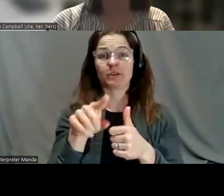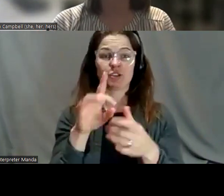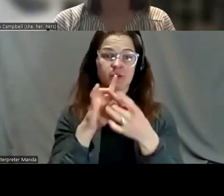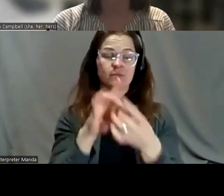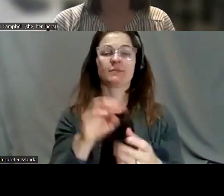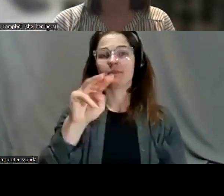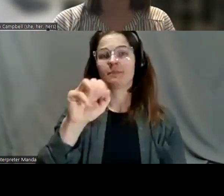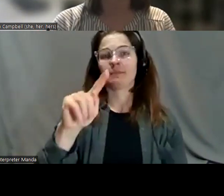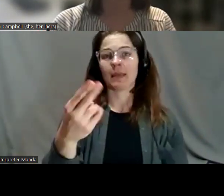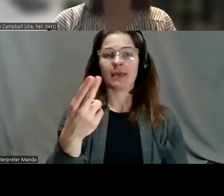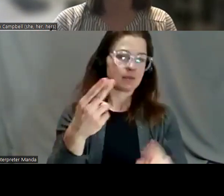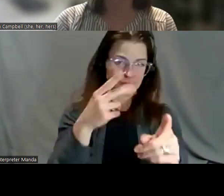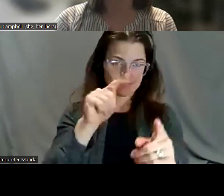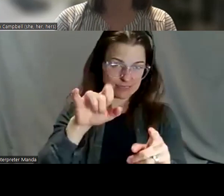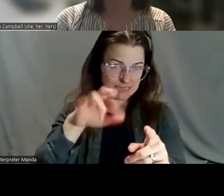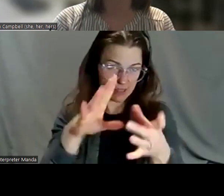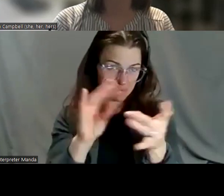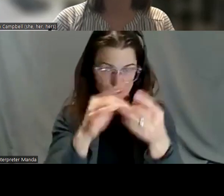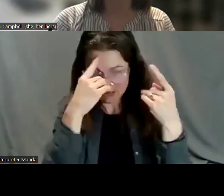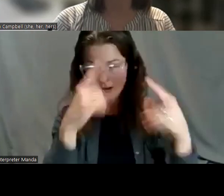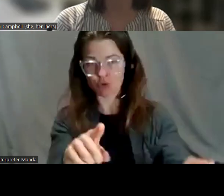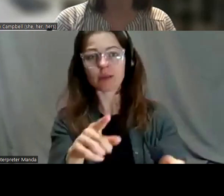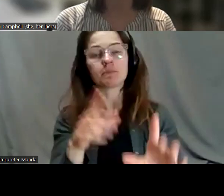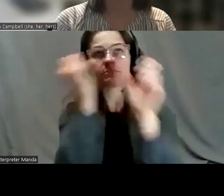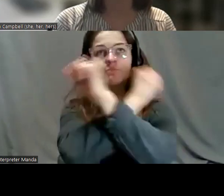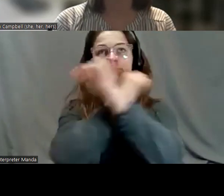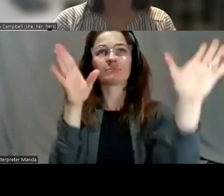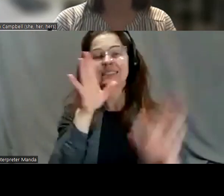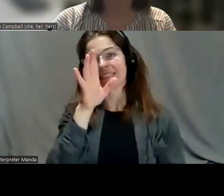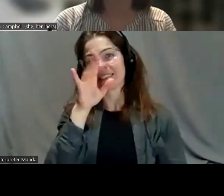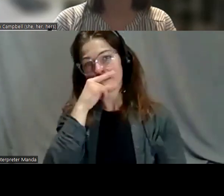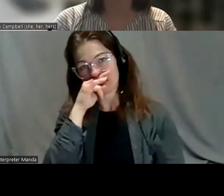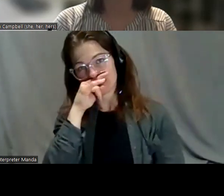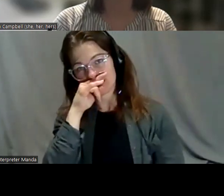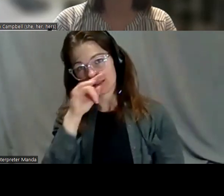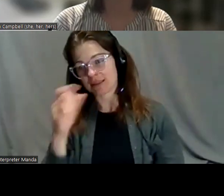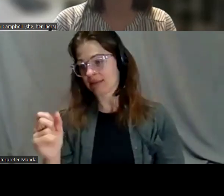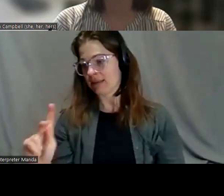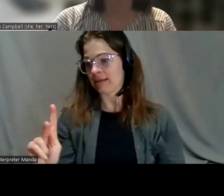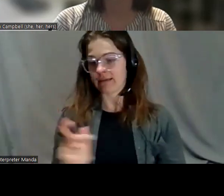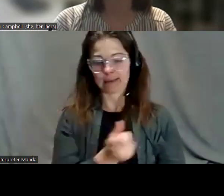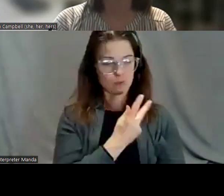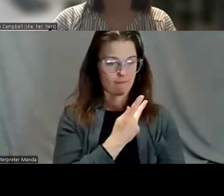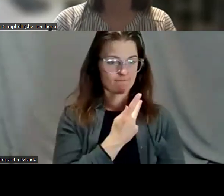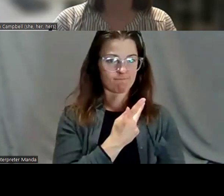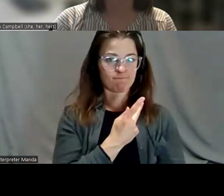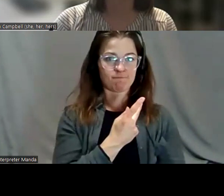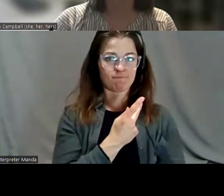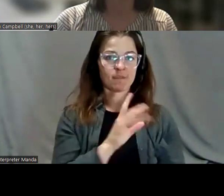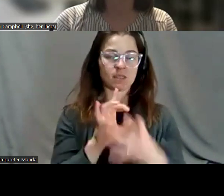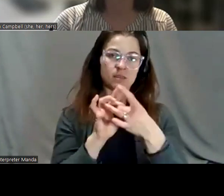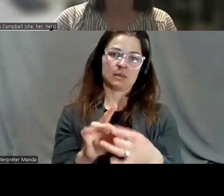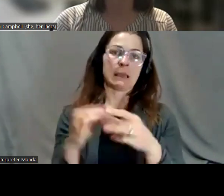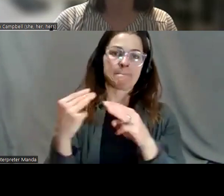math, I agree with Tyler. But when you're thinking of kids that are in K through 12, when it comes to